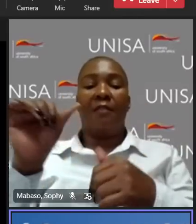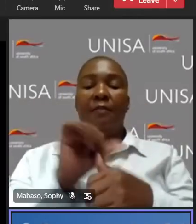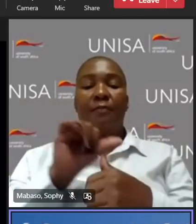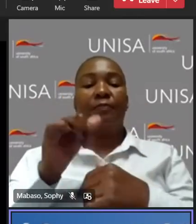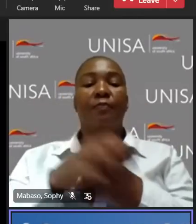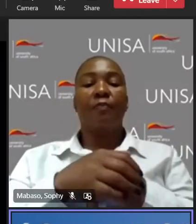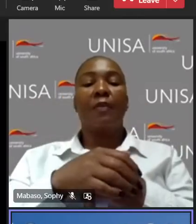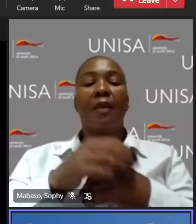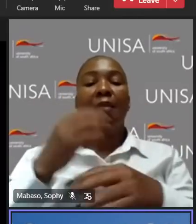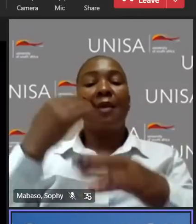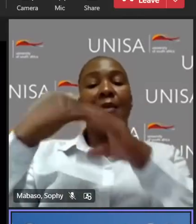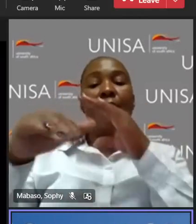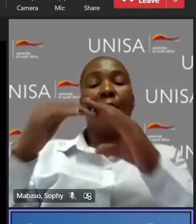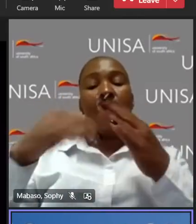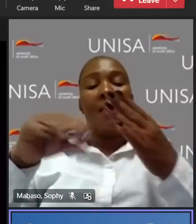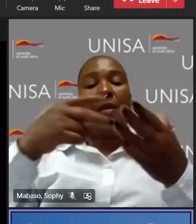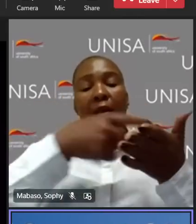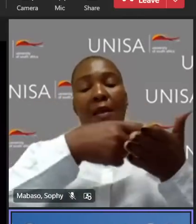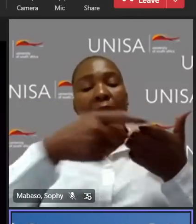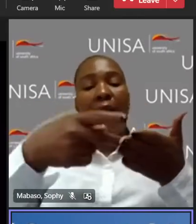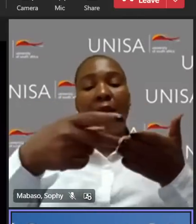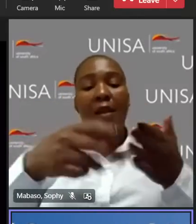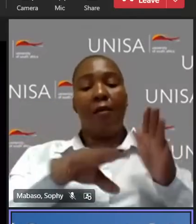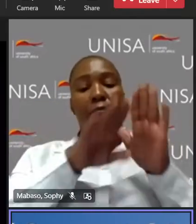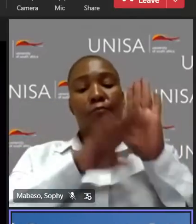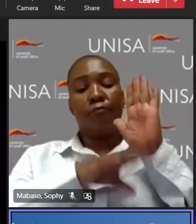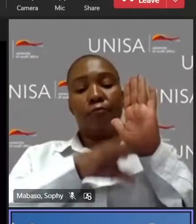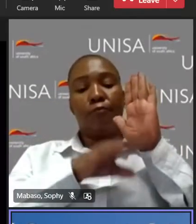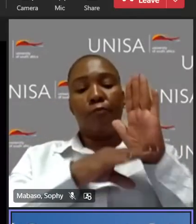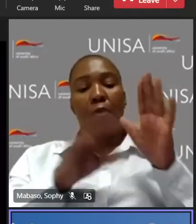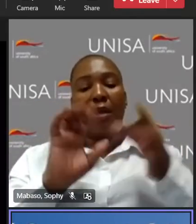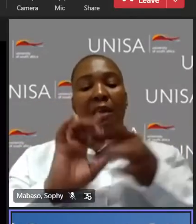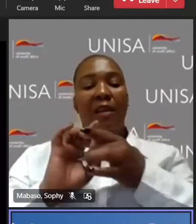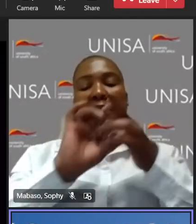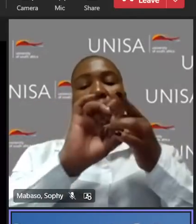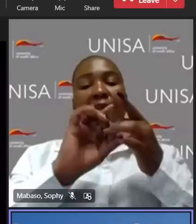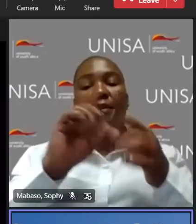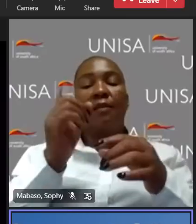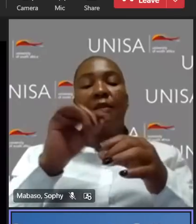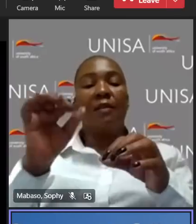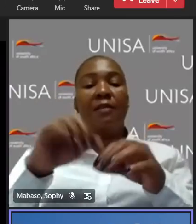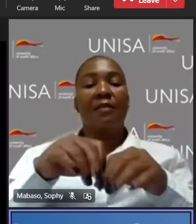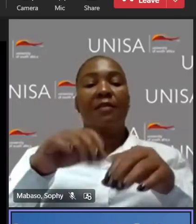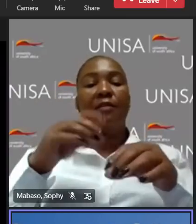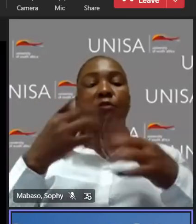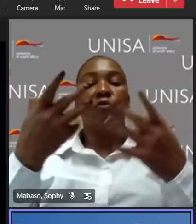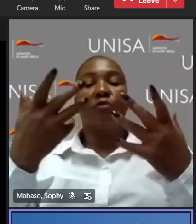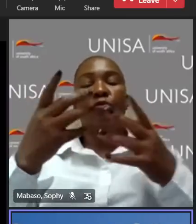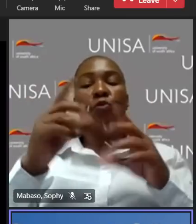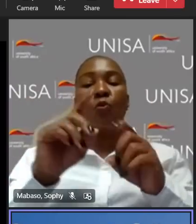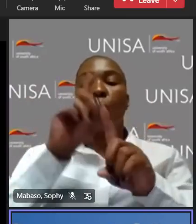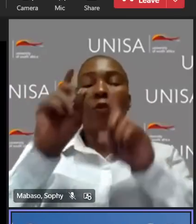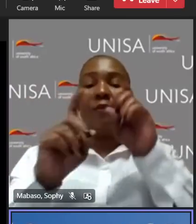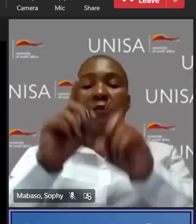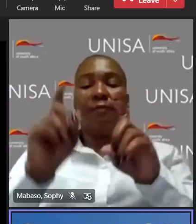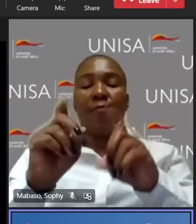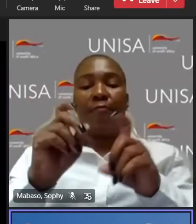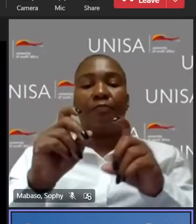The email address below, it relates to NSFAS queries, which